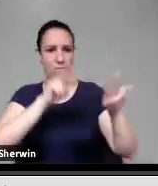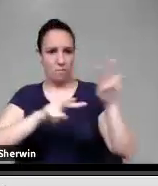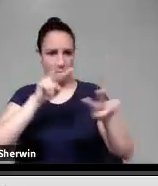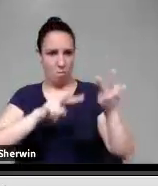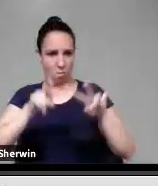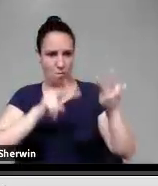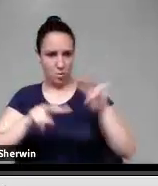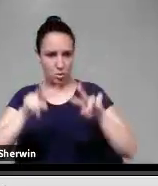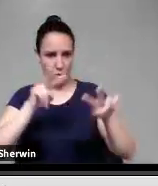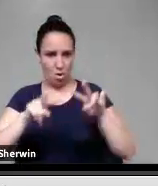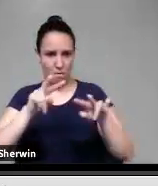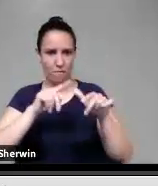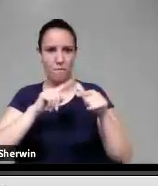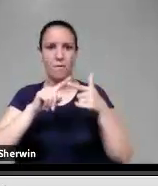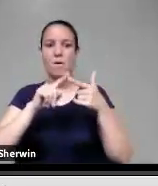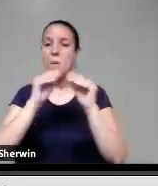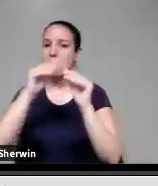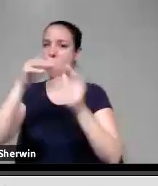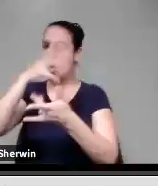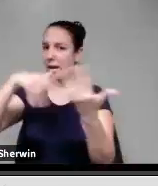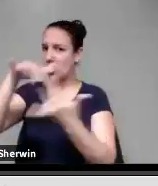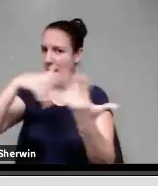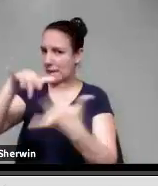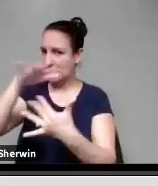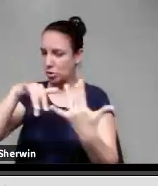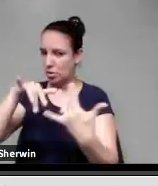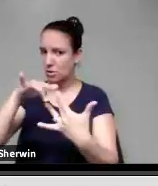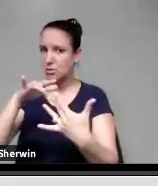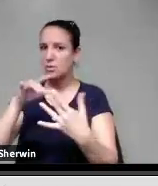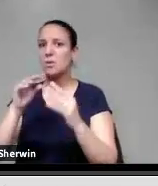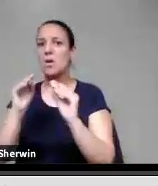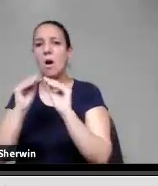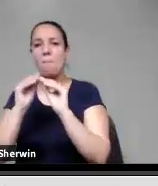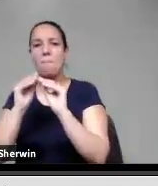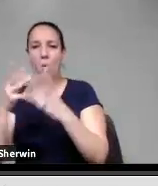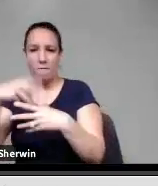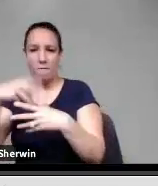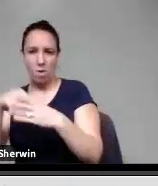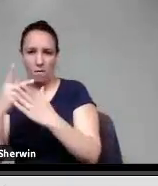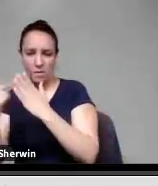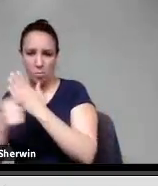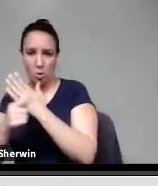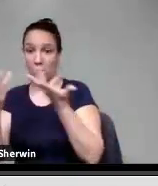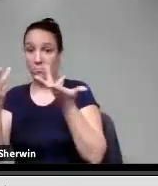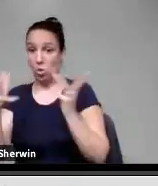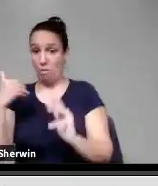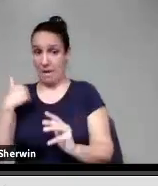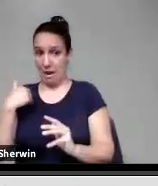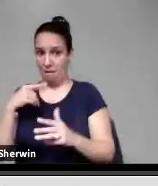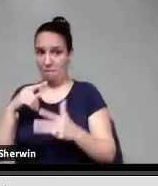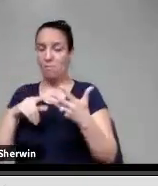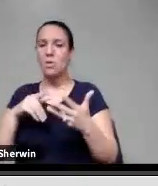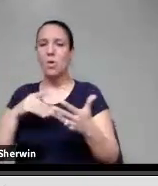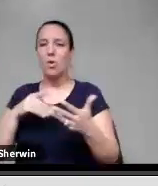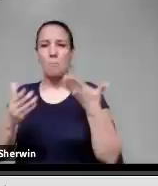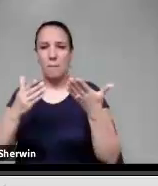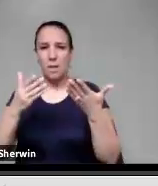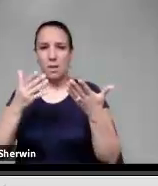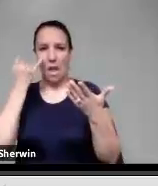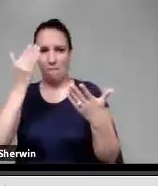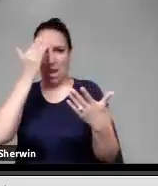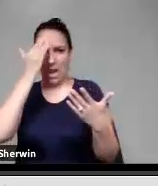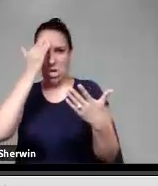behaviors, more interactions with the programs and events that you currently have, listen better, because